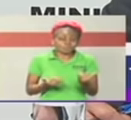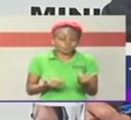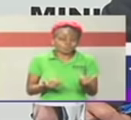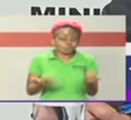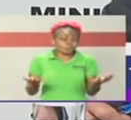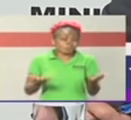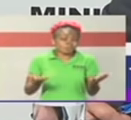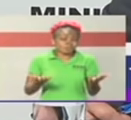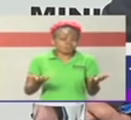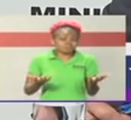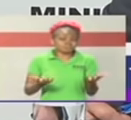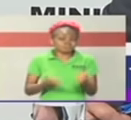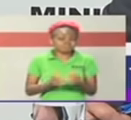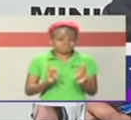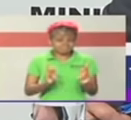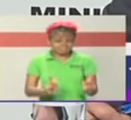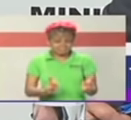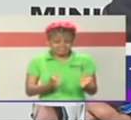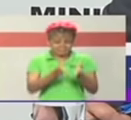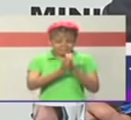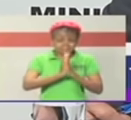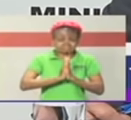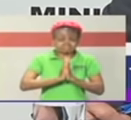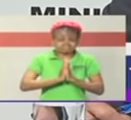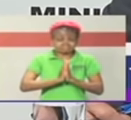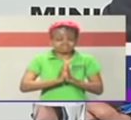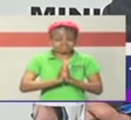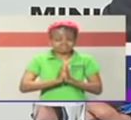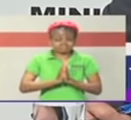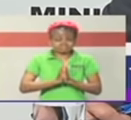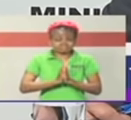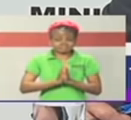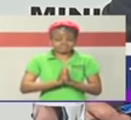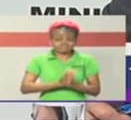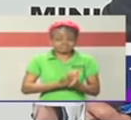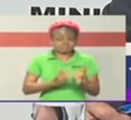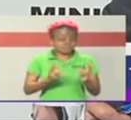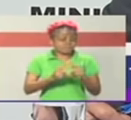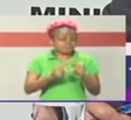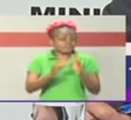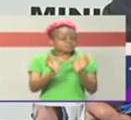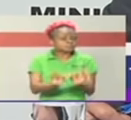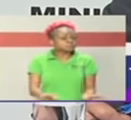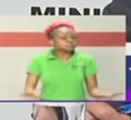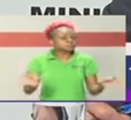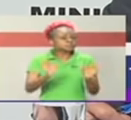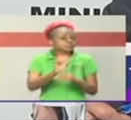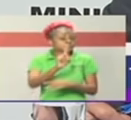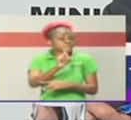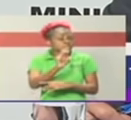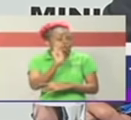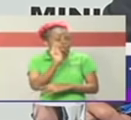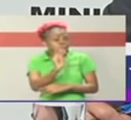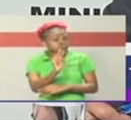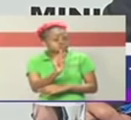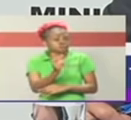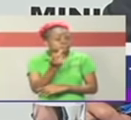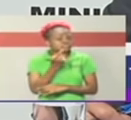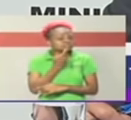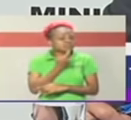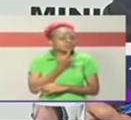made a very astute observation about it is mainly in the Christian